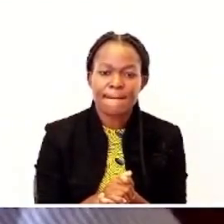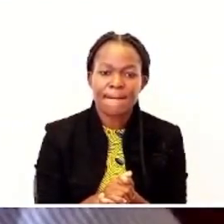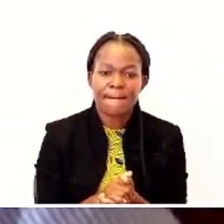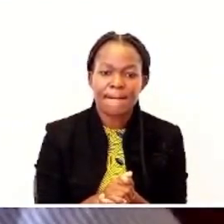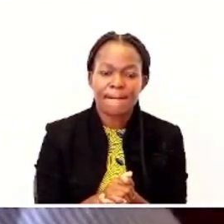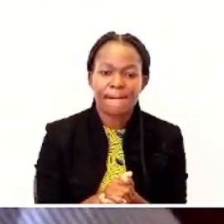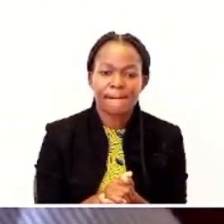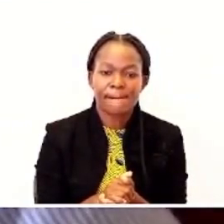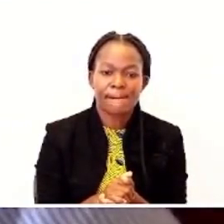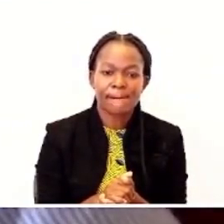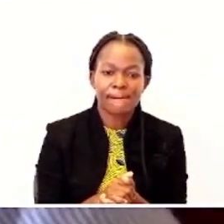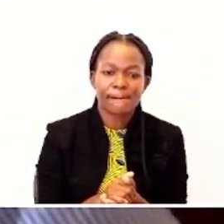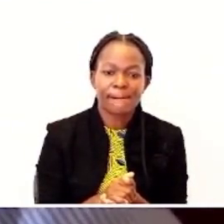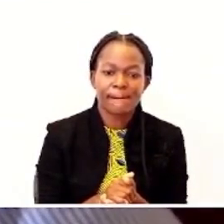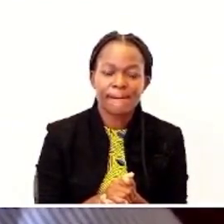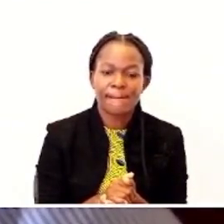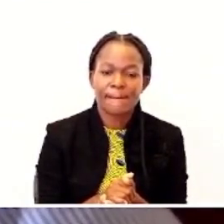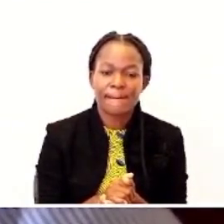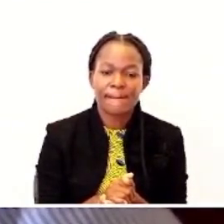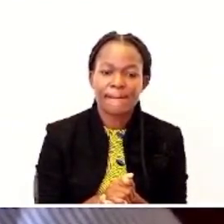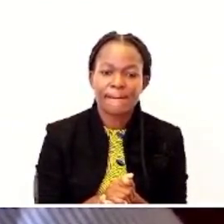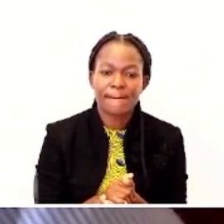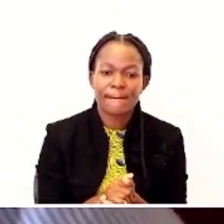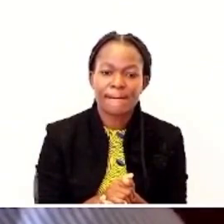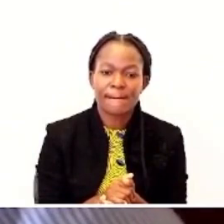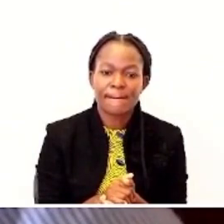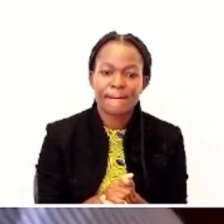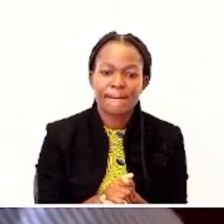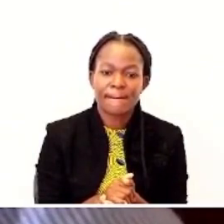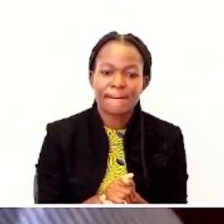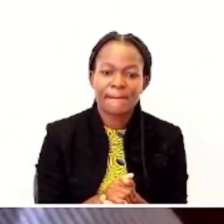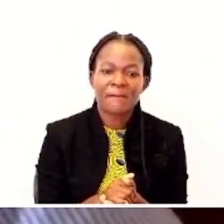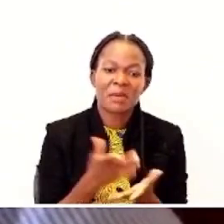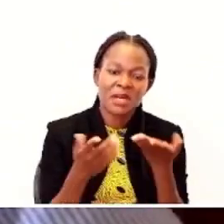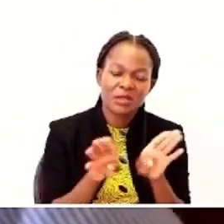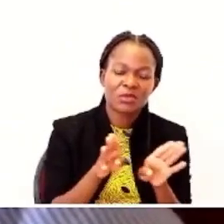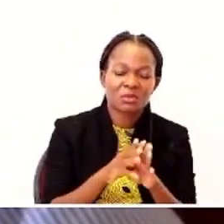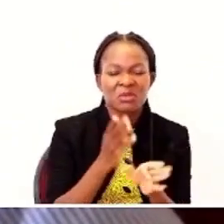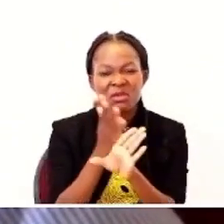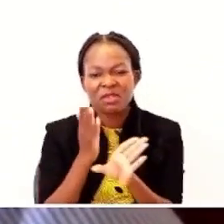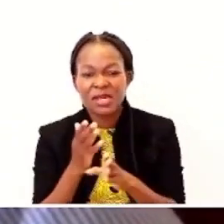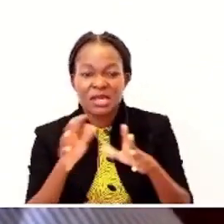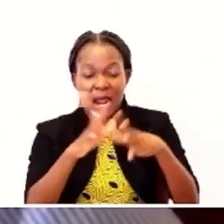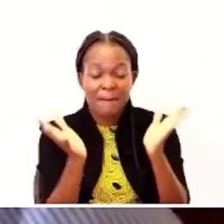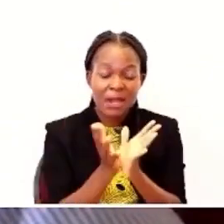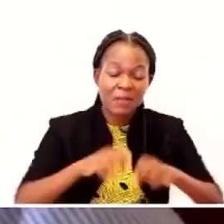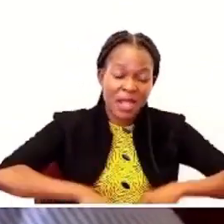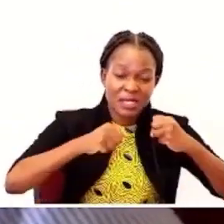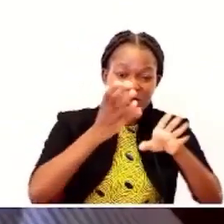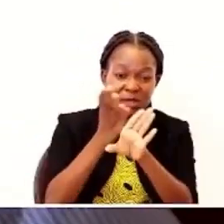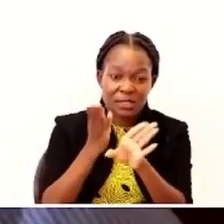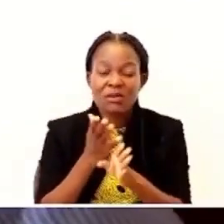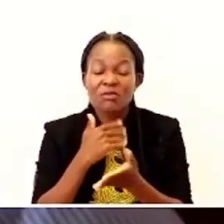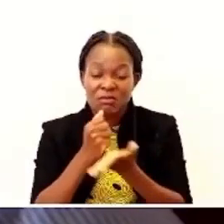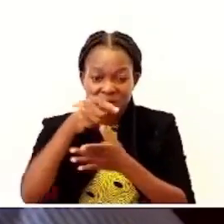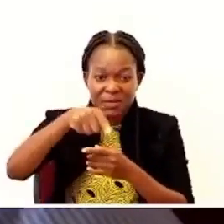are likely only to enrich insurance company executives. Loss and